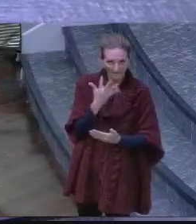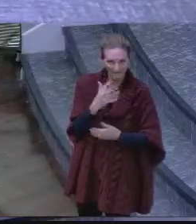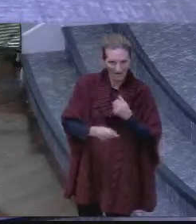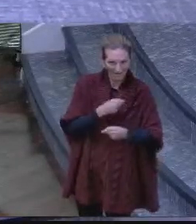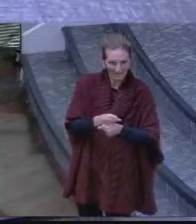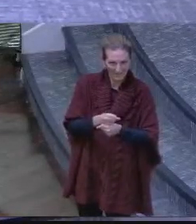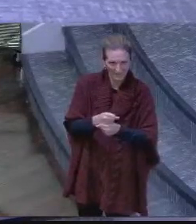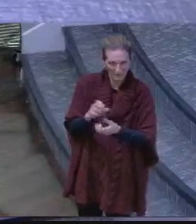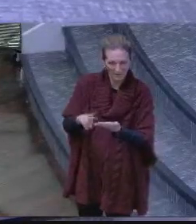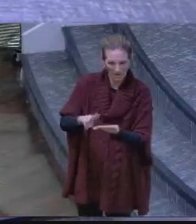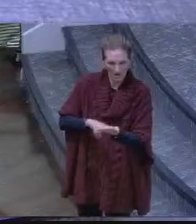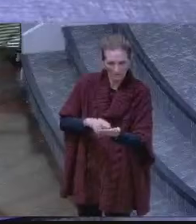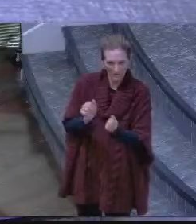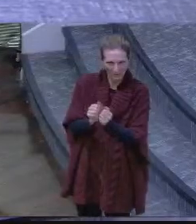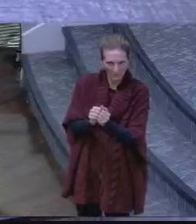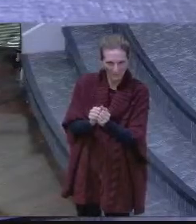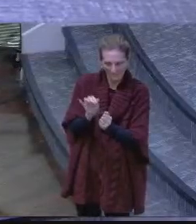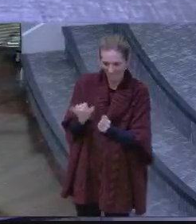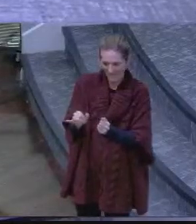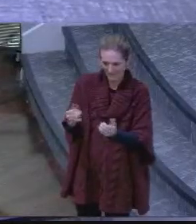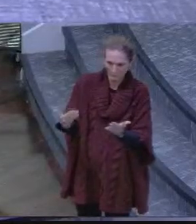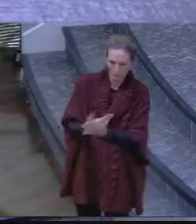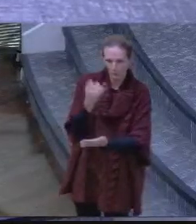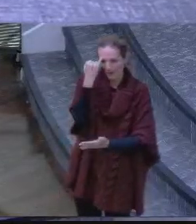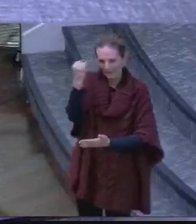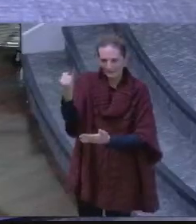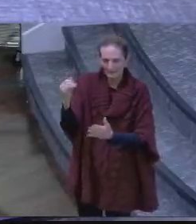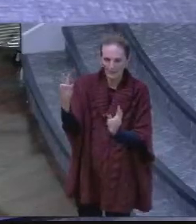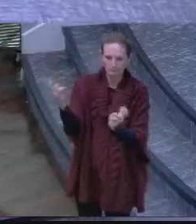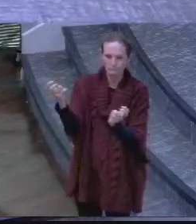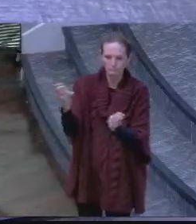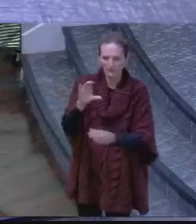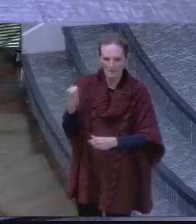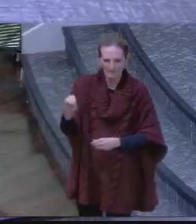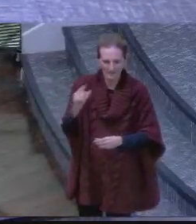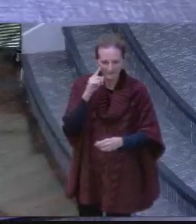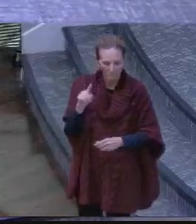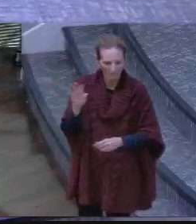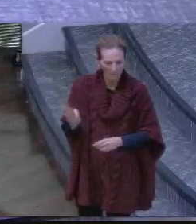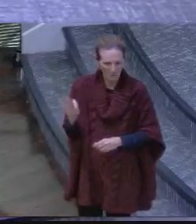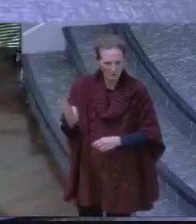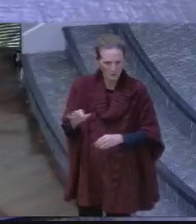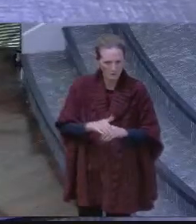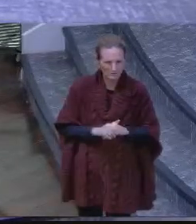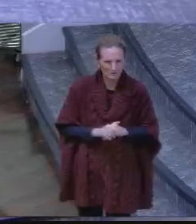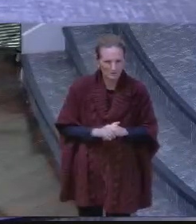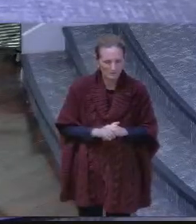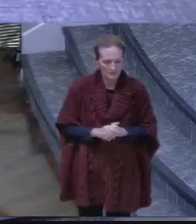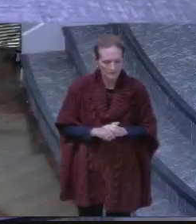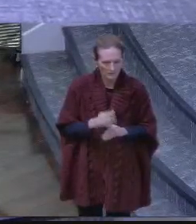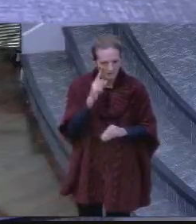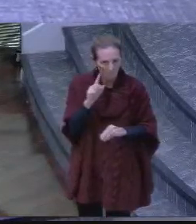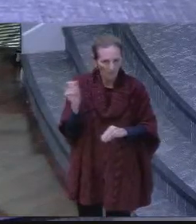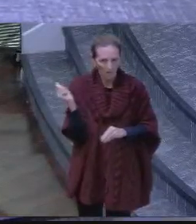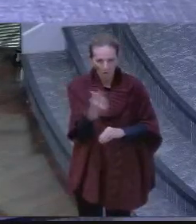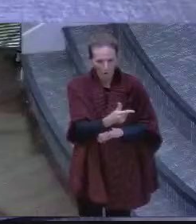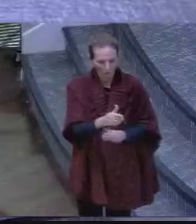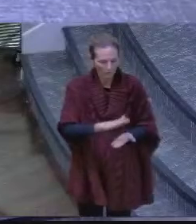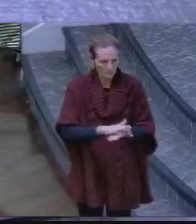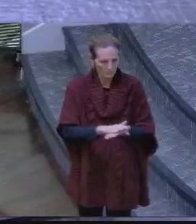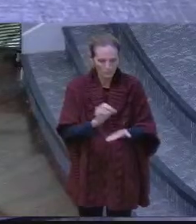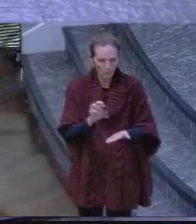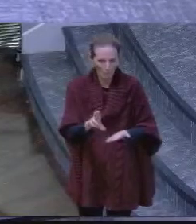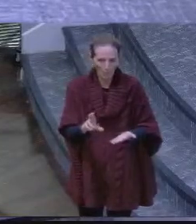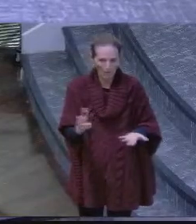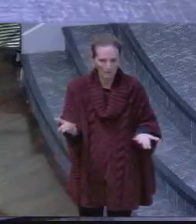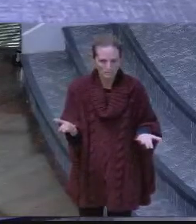contract with this new idea company for furniture for all of our schools?